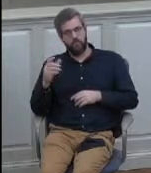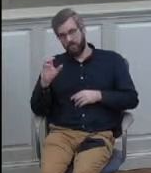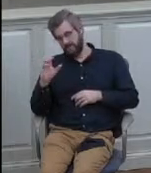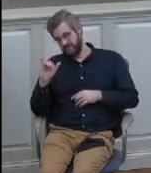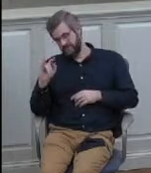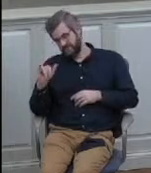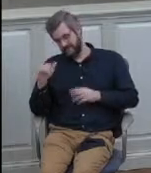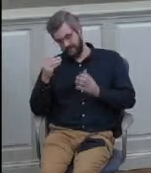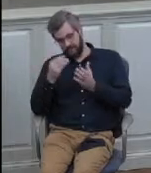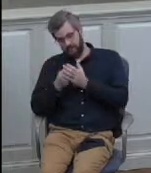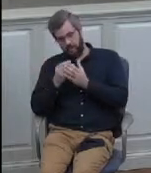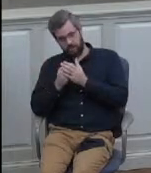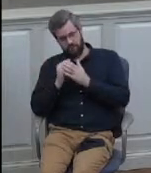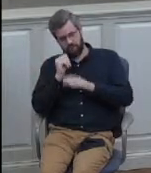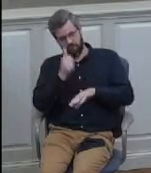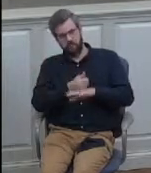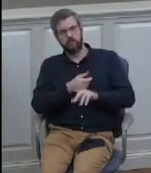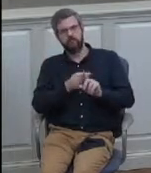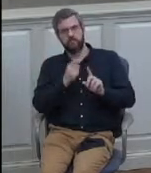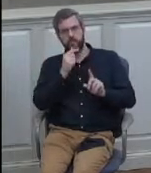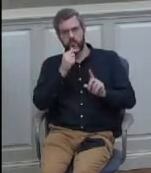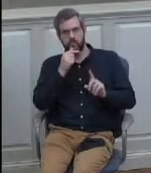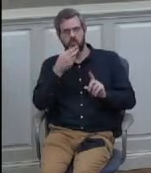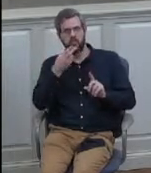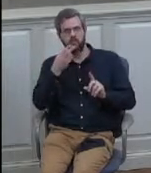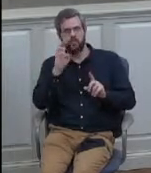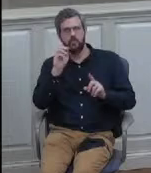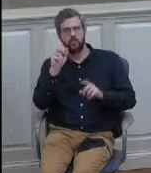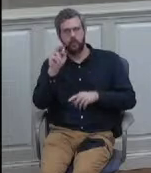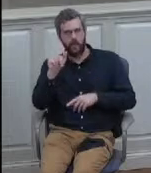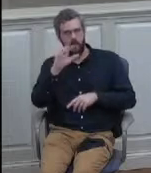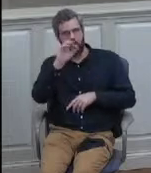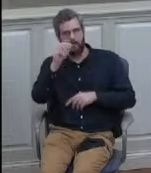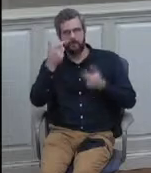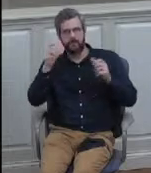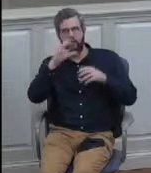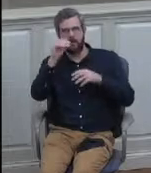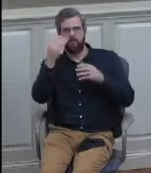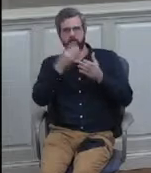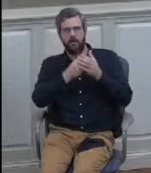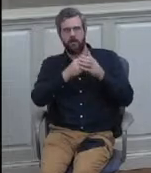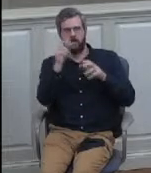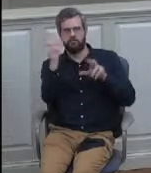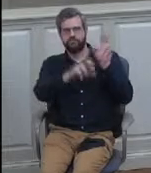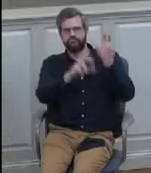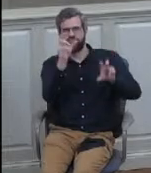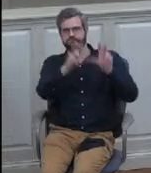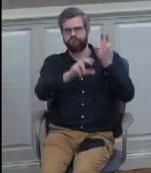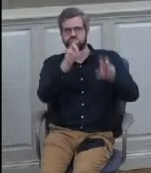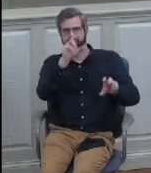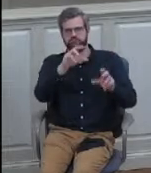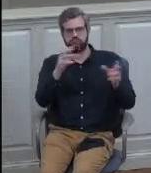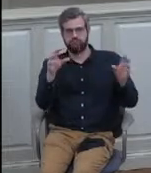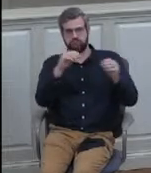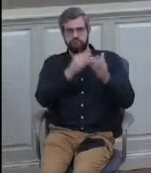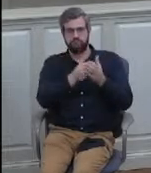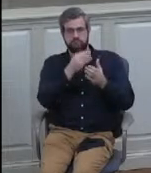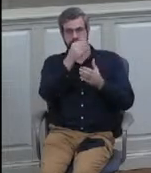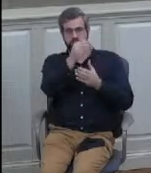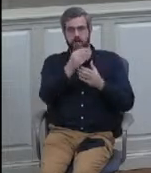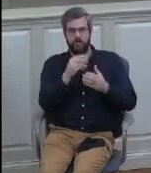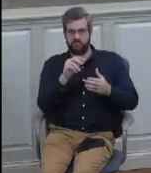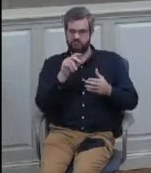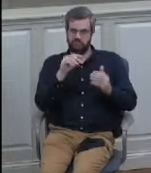that, but a lot of it came from the Brown Foremans and Humanas and those companies that took and bought a $250,000